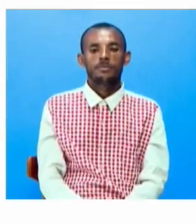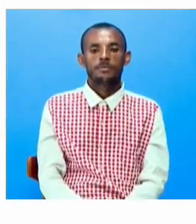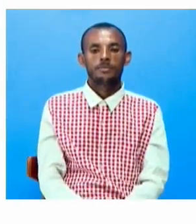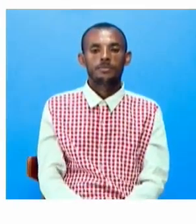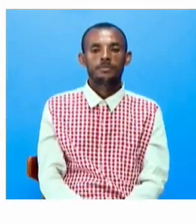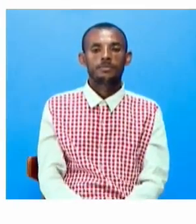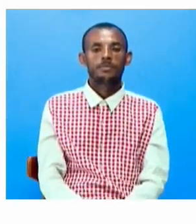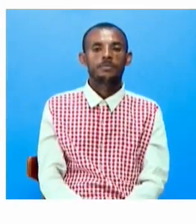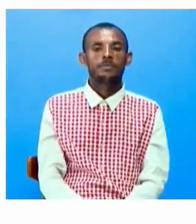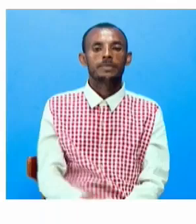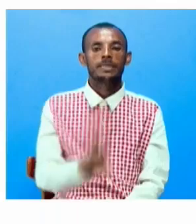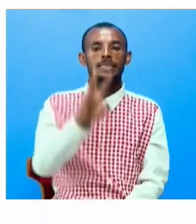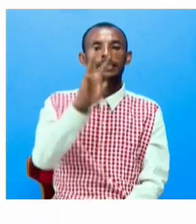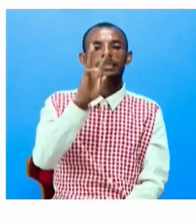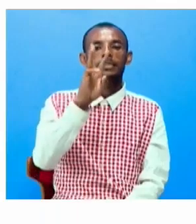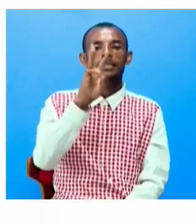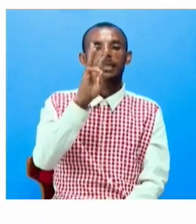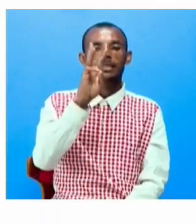600